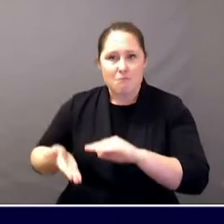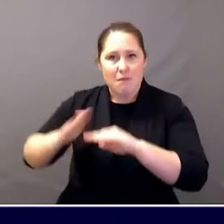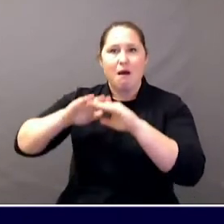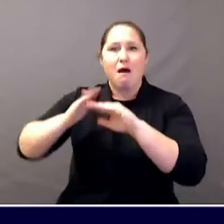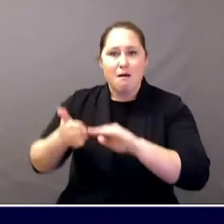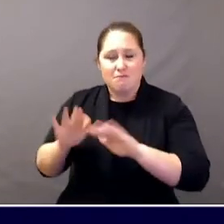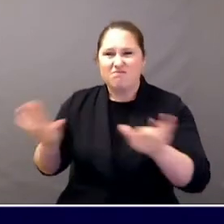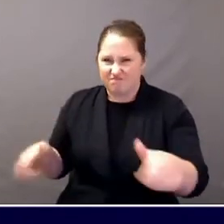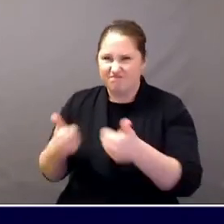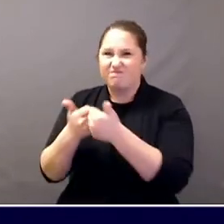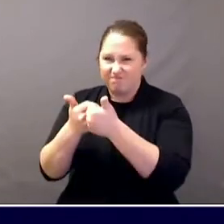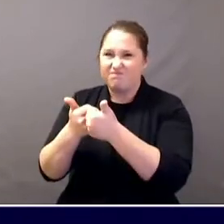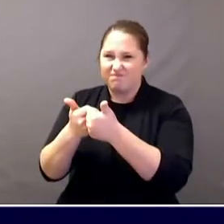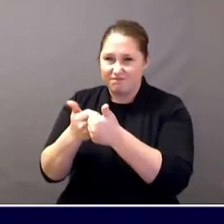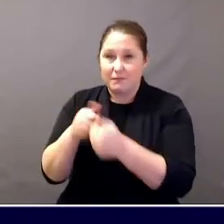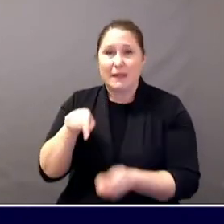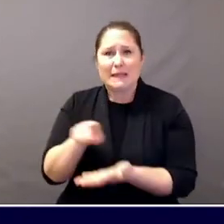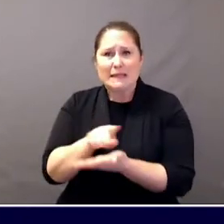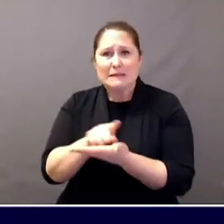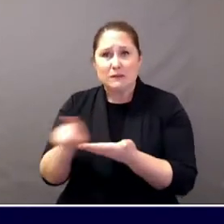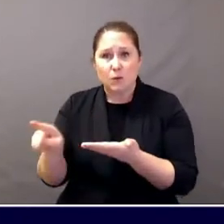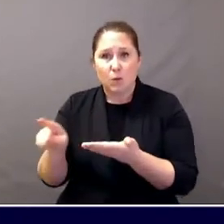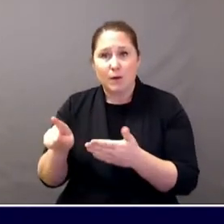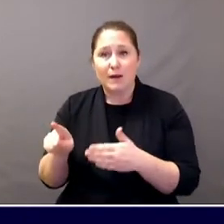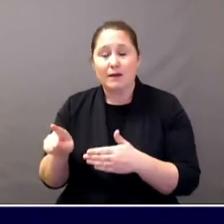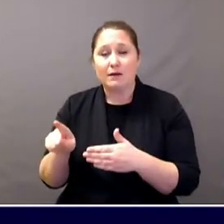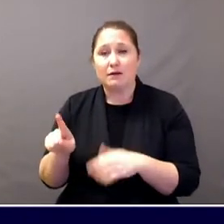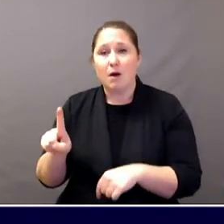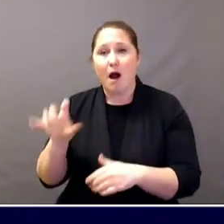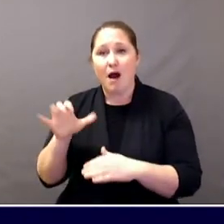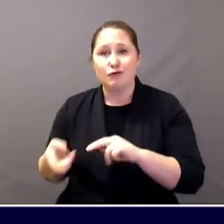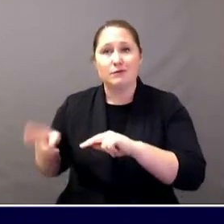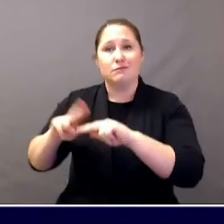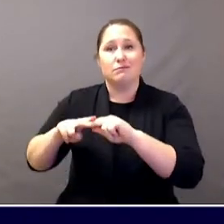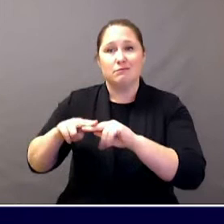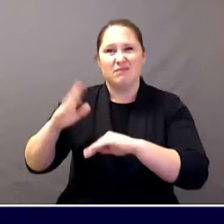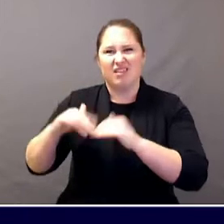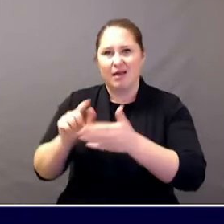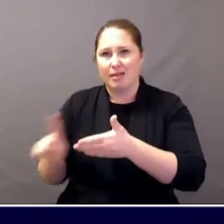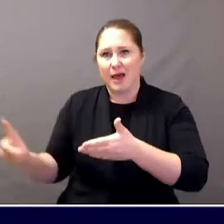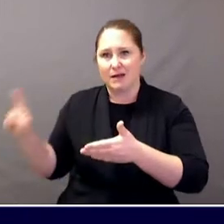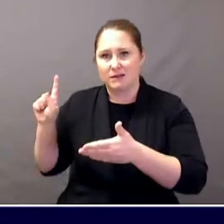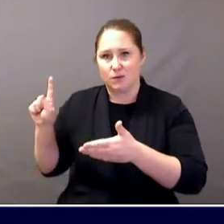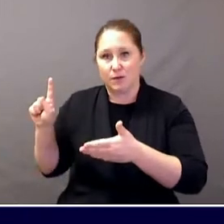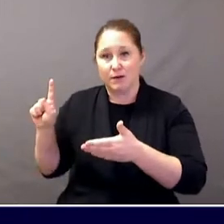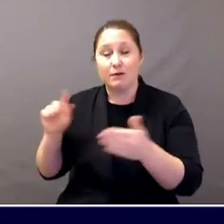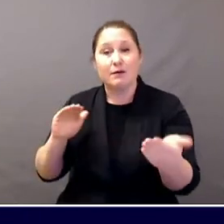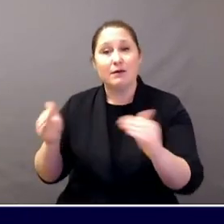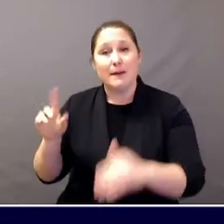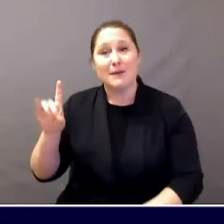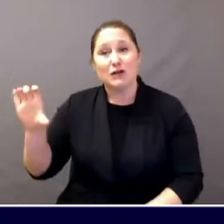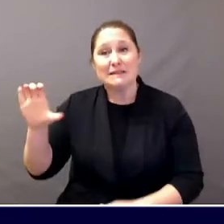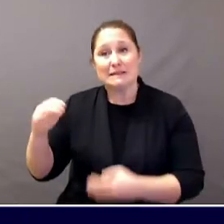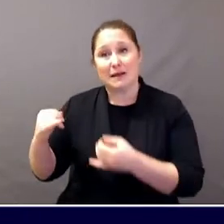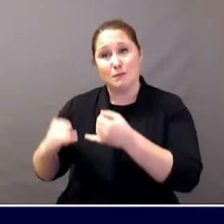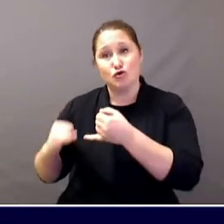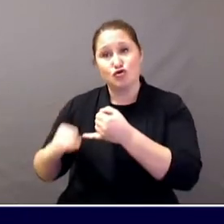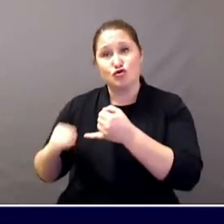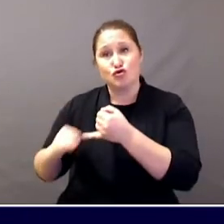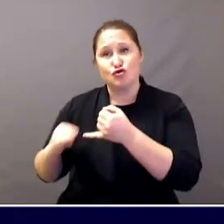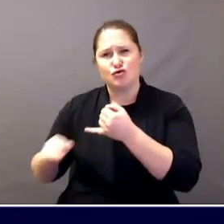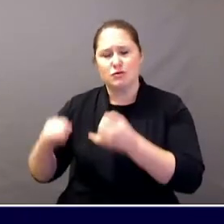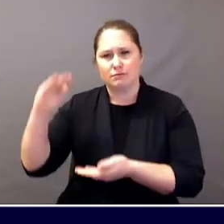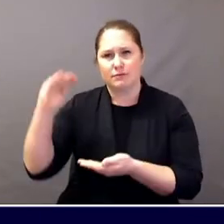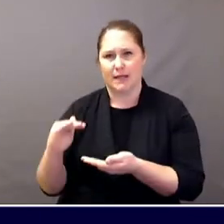This week, we received only 100 doses more than last week and less than what we got at the end of December. Based on that